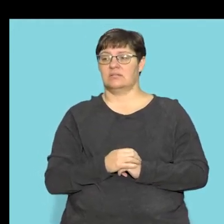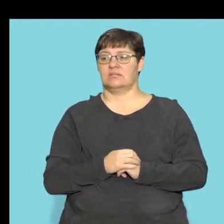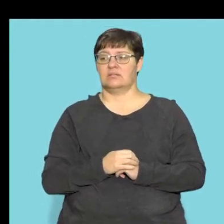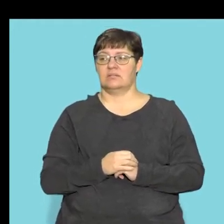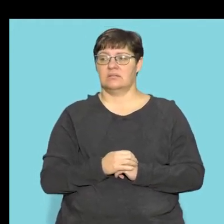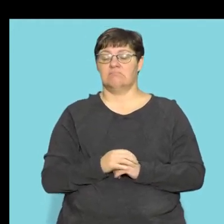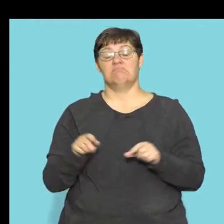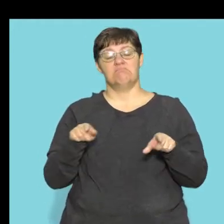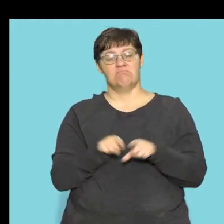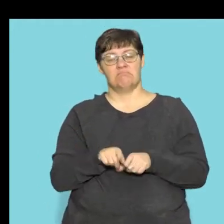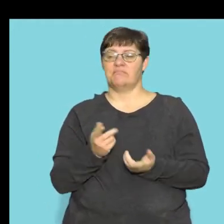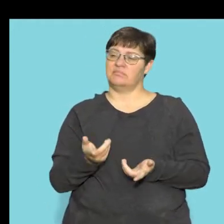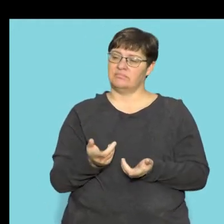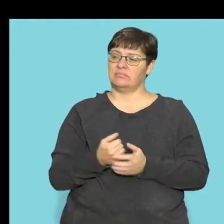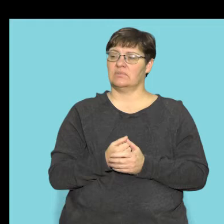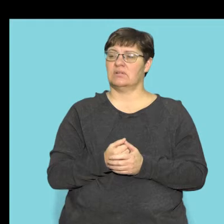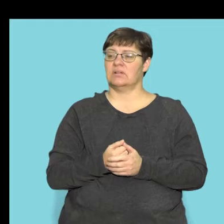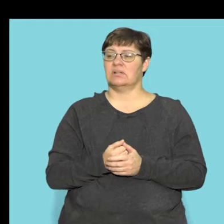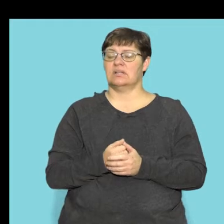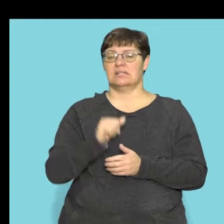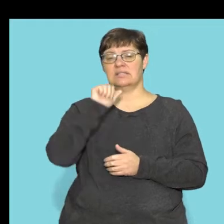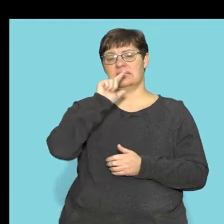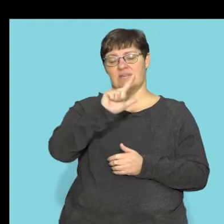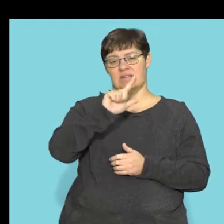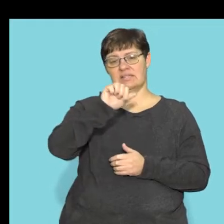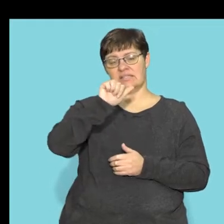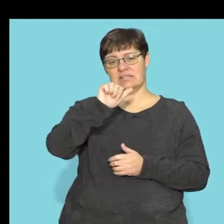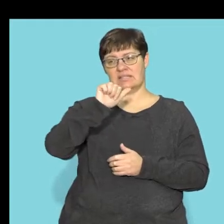is equals to, I'm paying this by means of